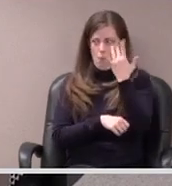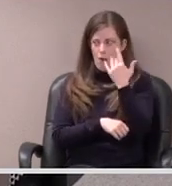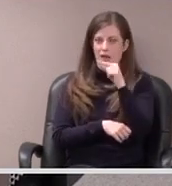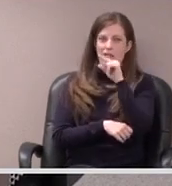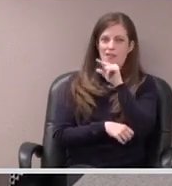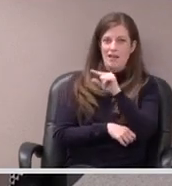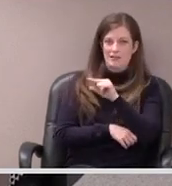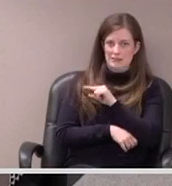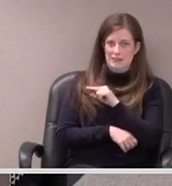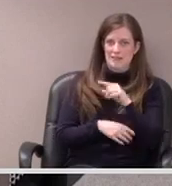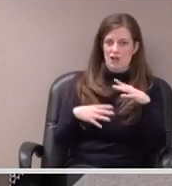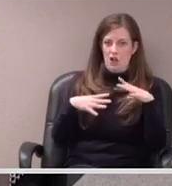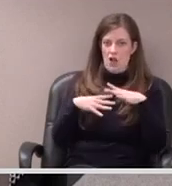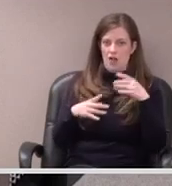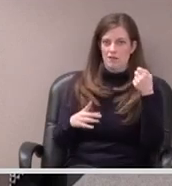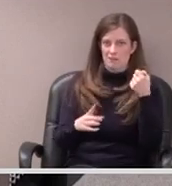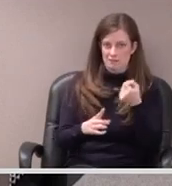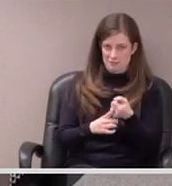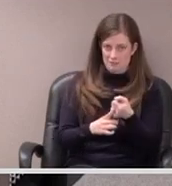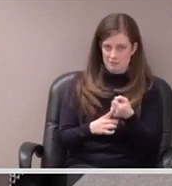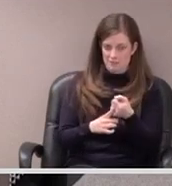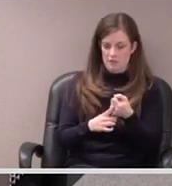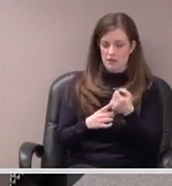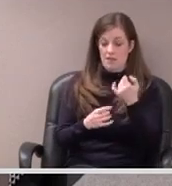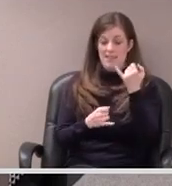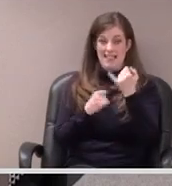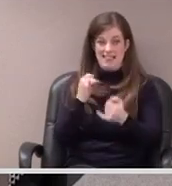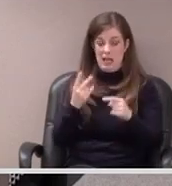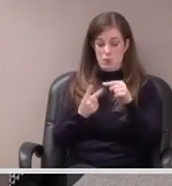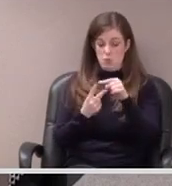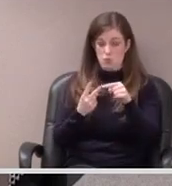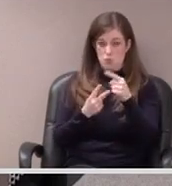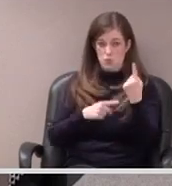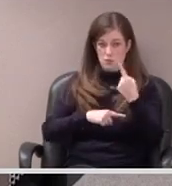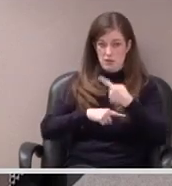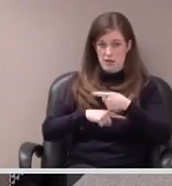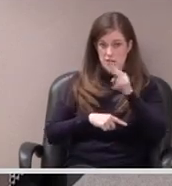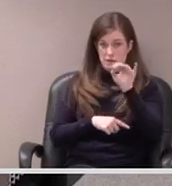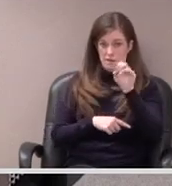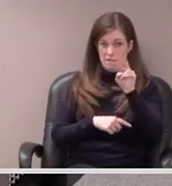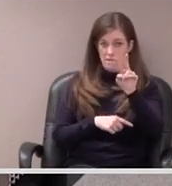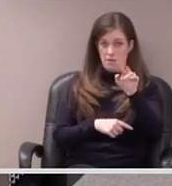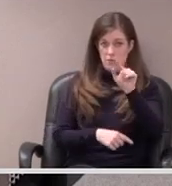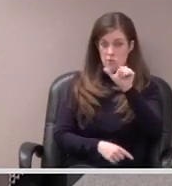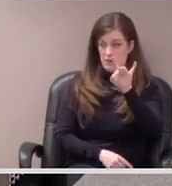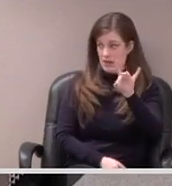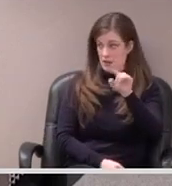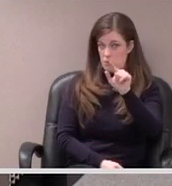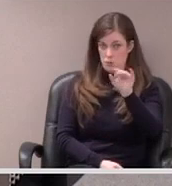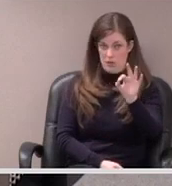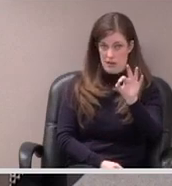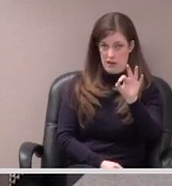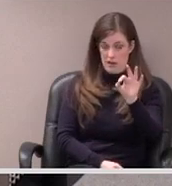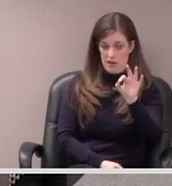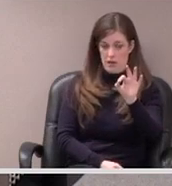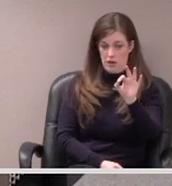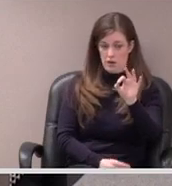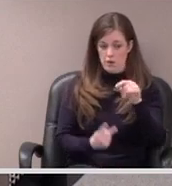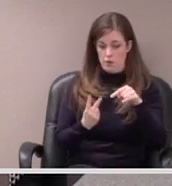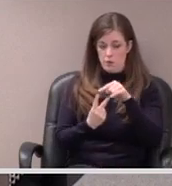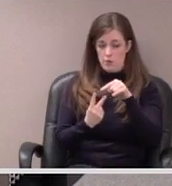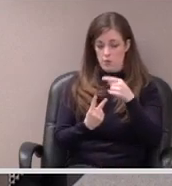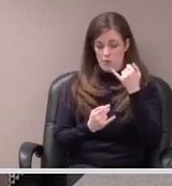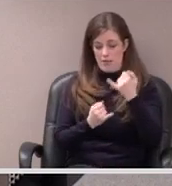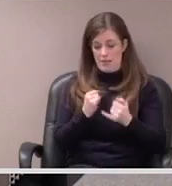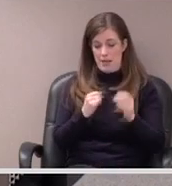Thanksgiving holiday fell. Because of those last 2 days being November 28th and 29th, the two